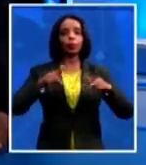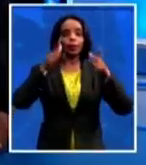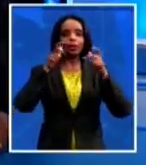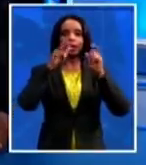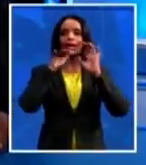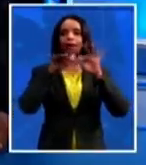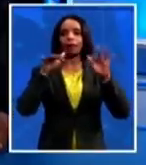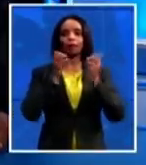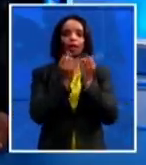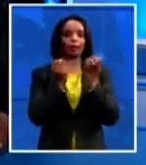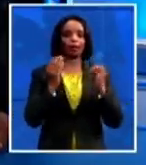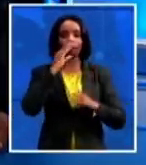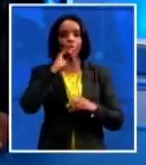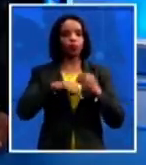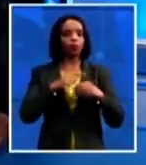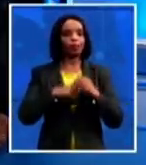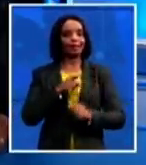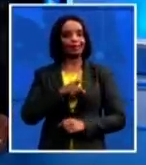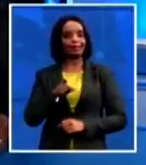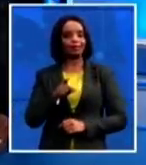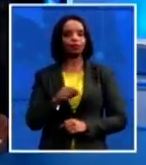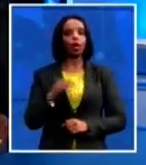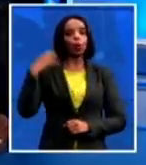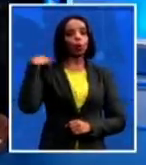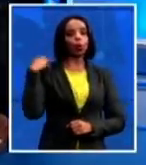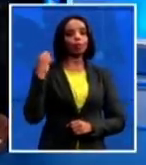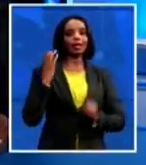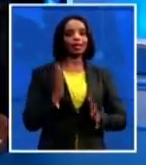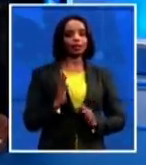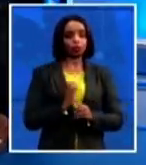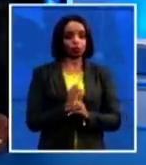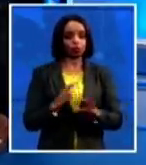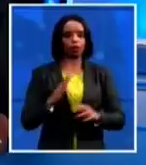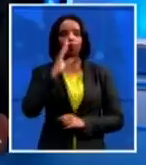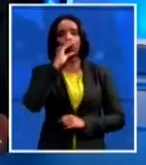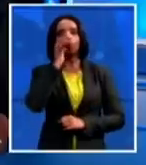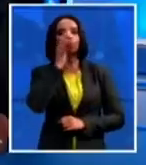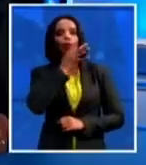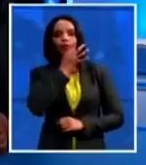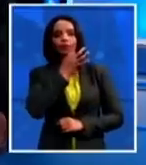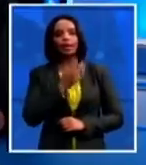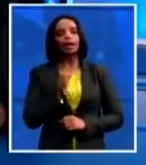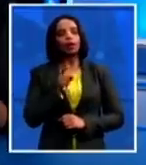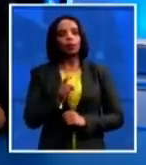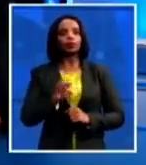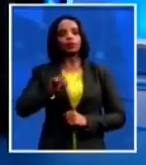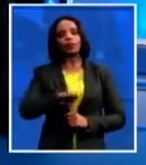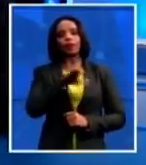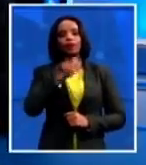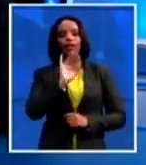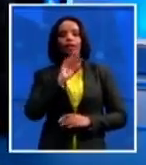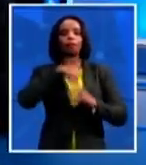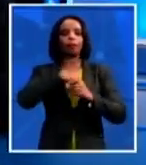South Africa is joining the commemoration of International Anti-Corruption Day. You saw that interview we had earlier on